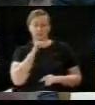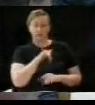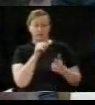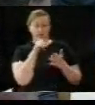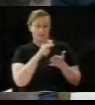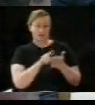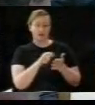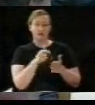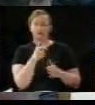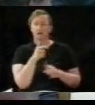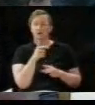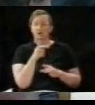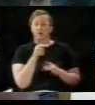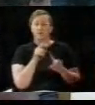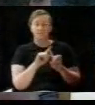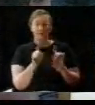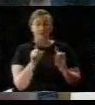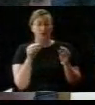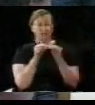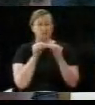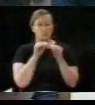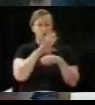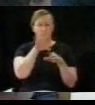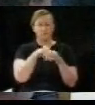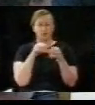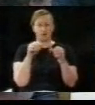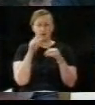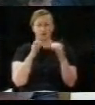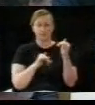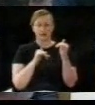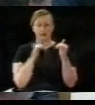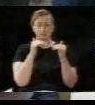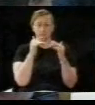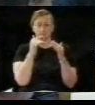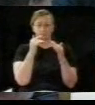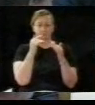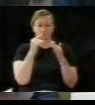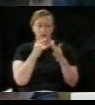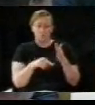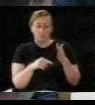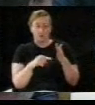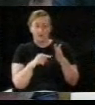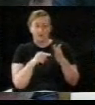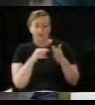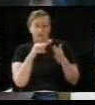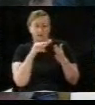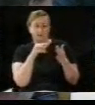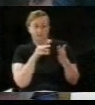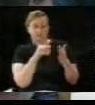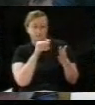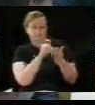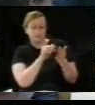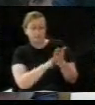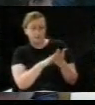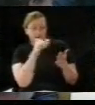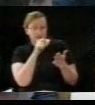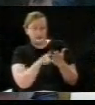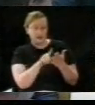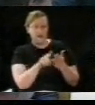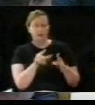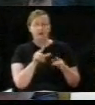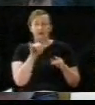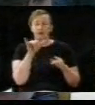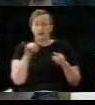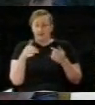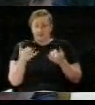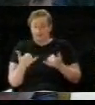Commission. But there's more to it than what Mr. Murphy expresses in his letter. In a situation